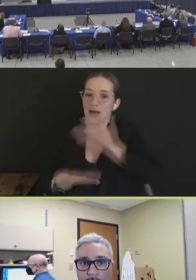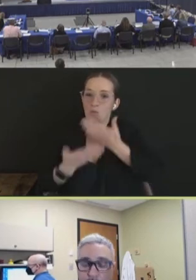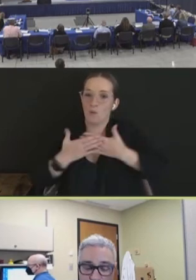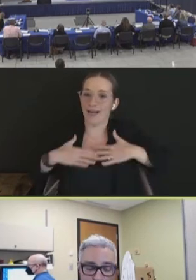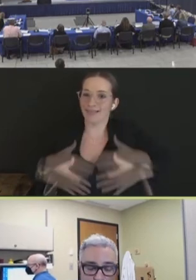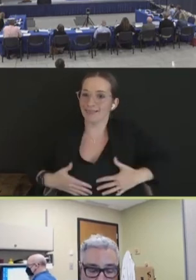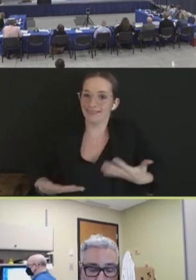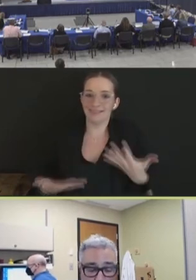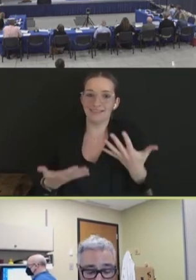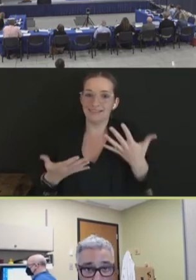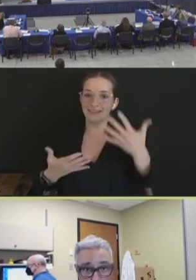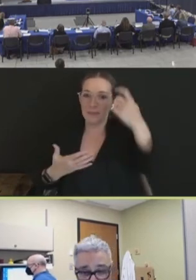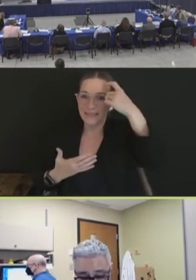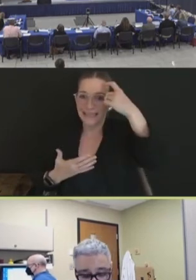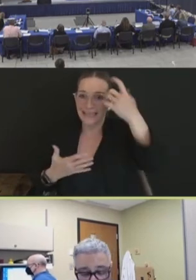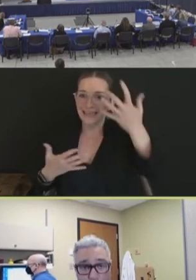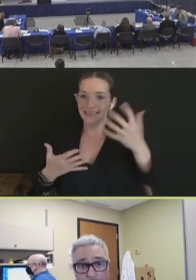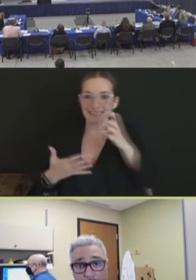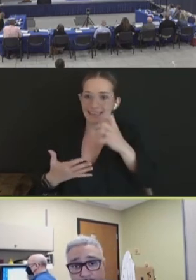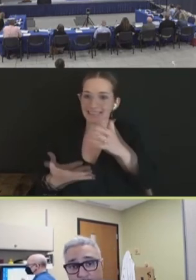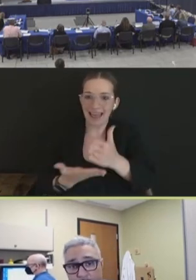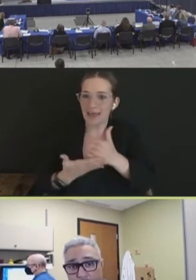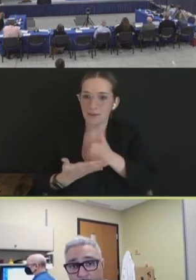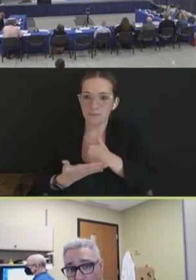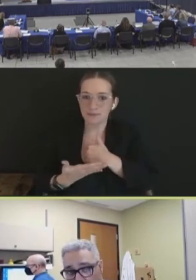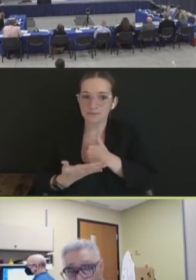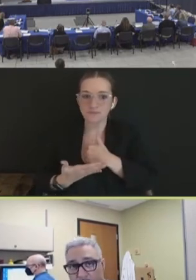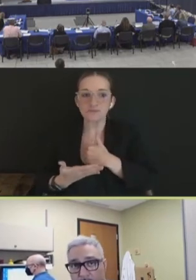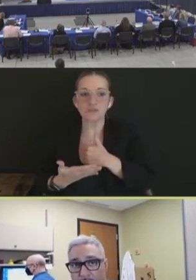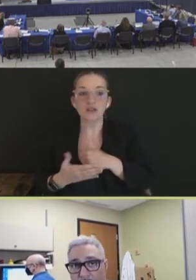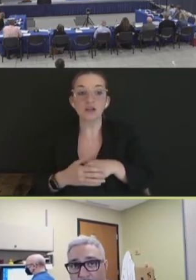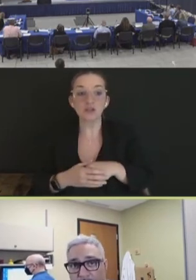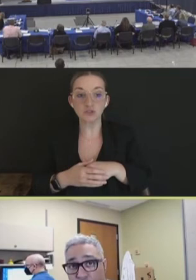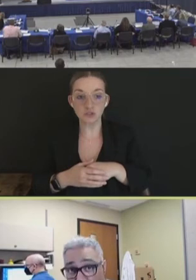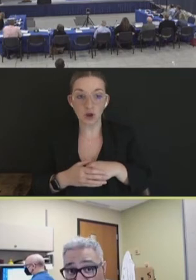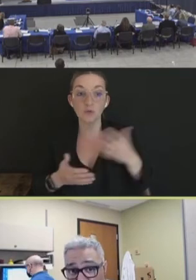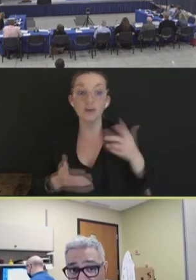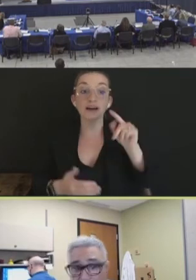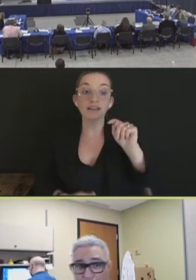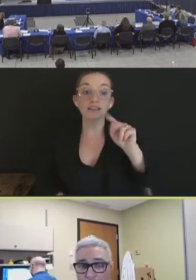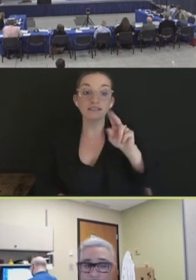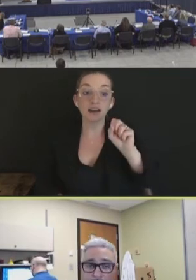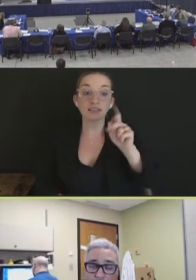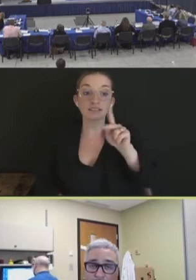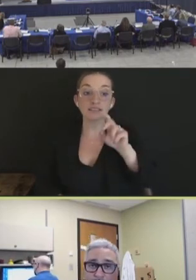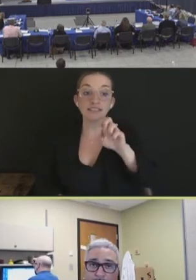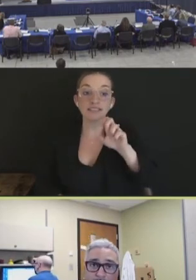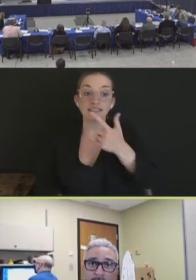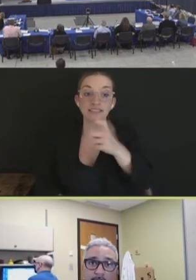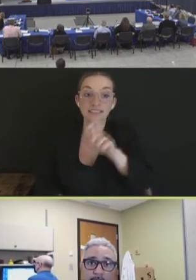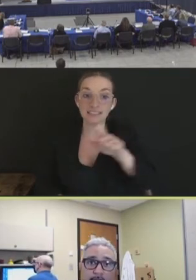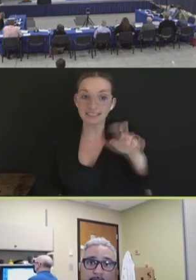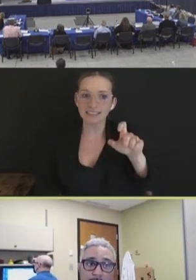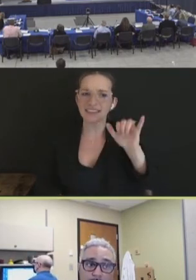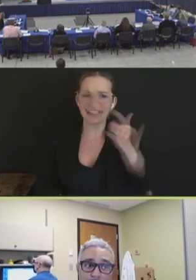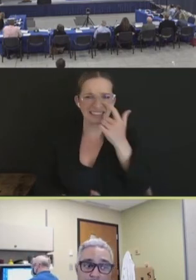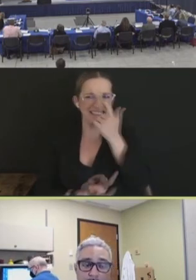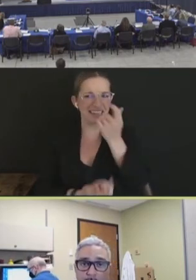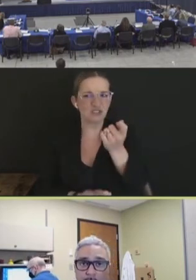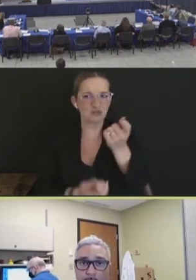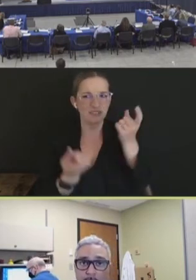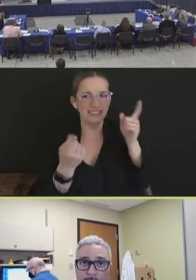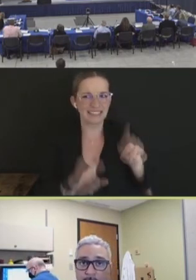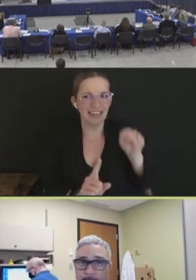So this peripheral trauma is both historic and contemporary. So I mentioned Tuskegee briefly. Now, Tuskegee is an interesting case